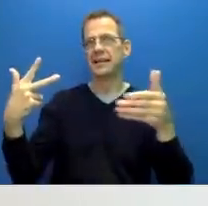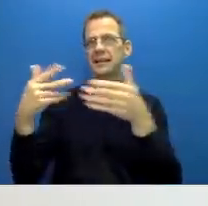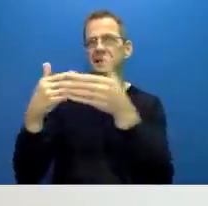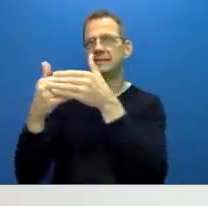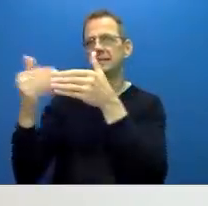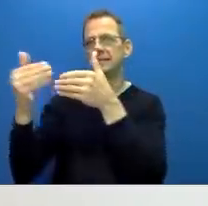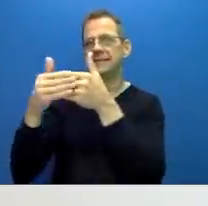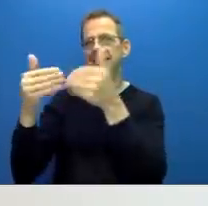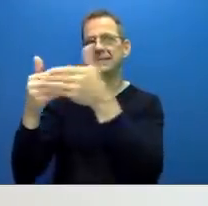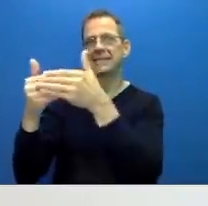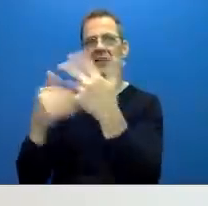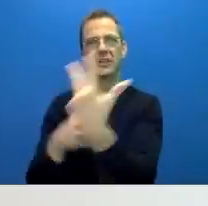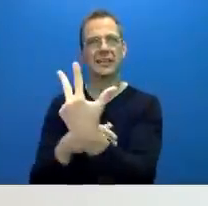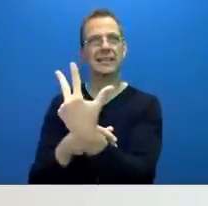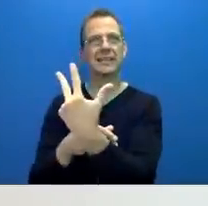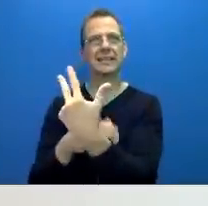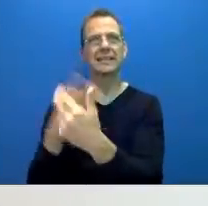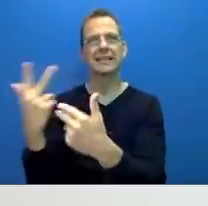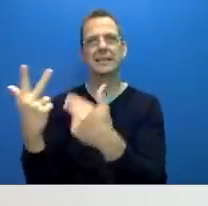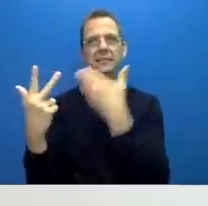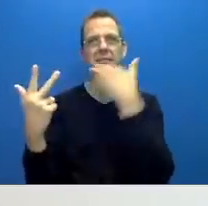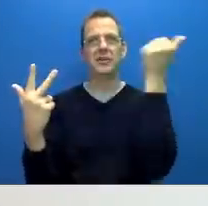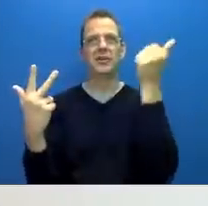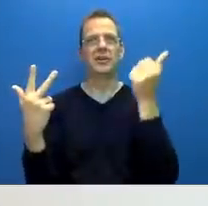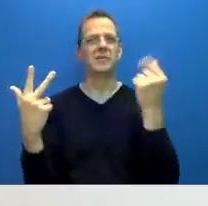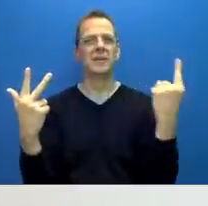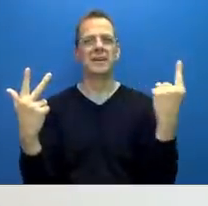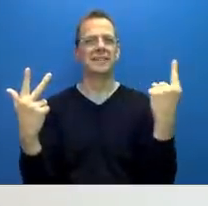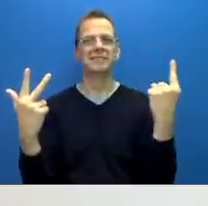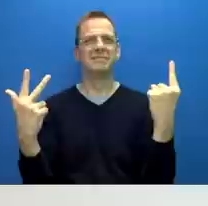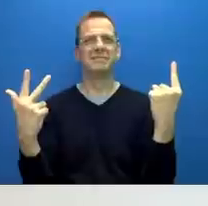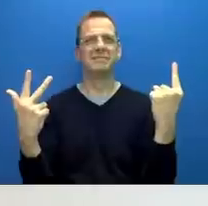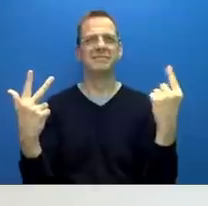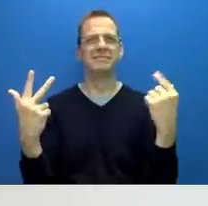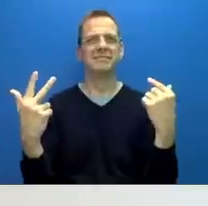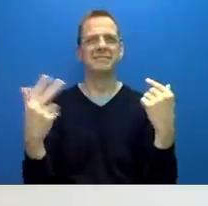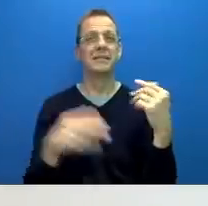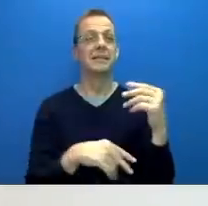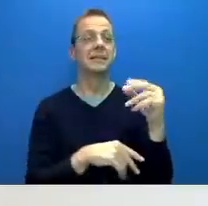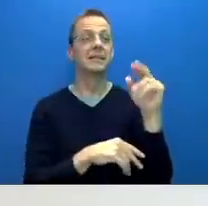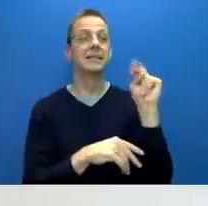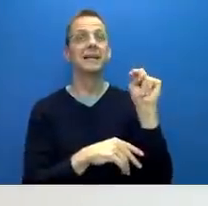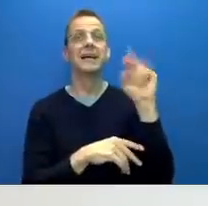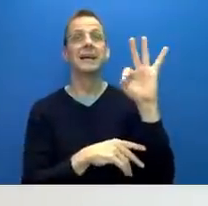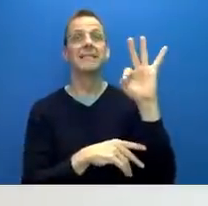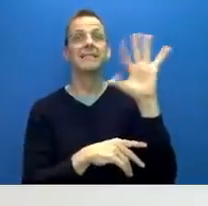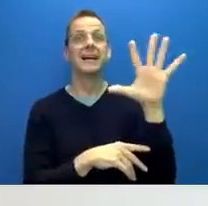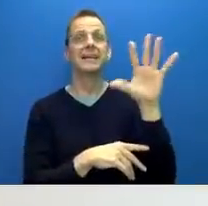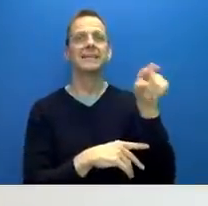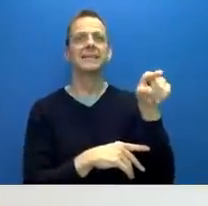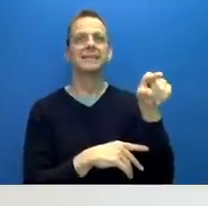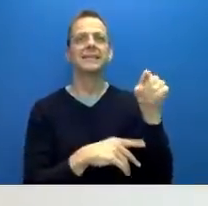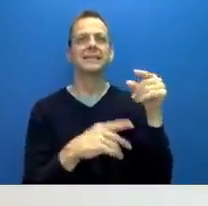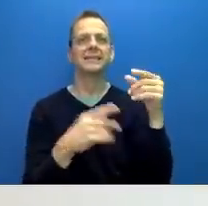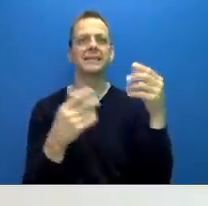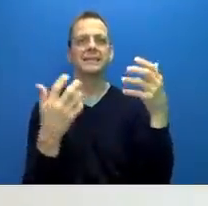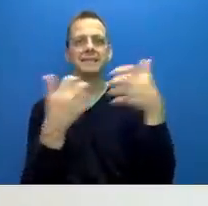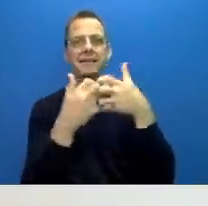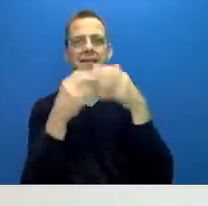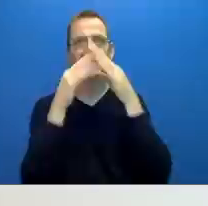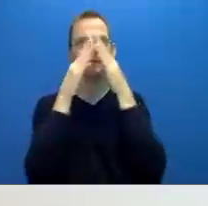same guidelines in mind, a KN95 that fits a child well would generally be better than a cloth